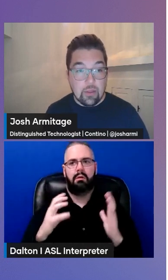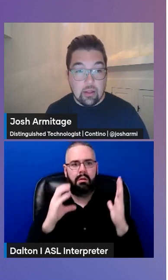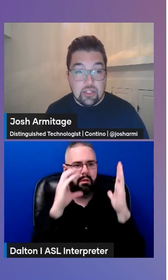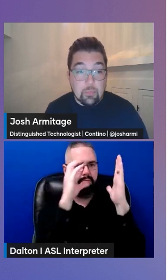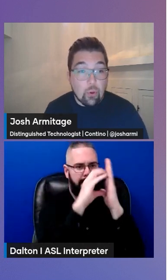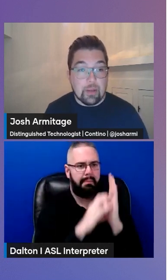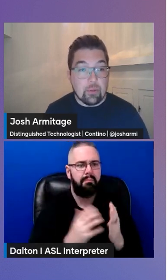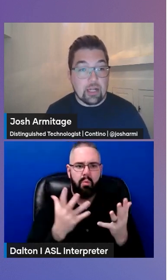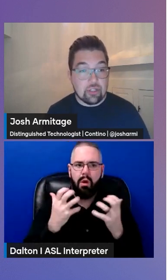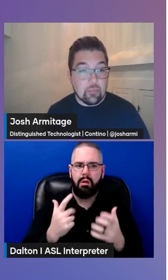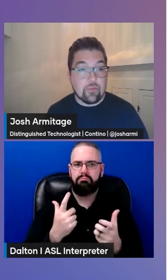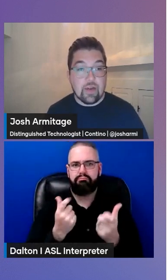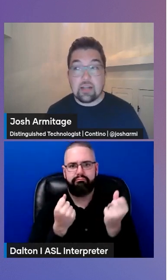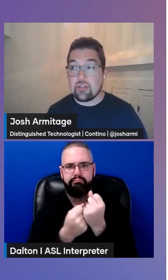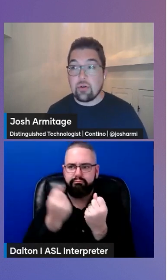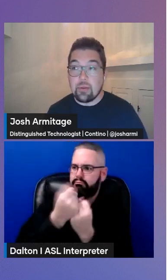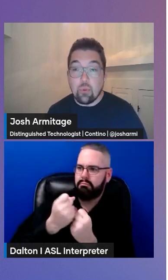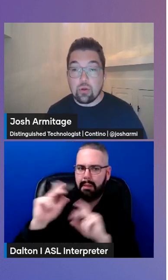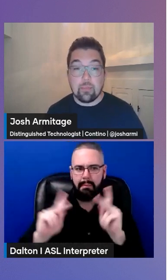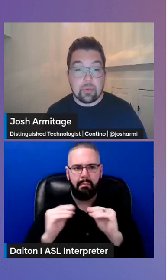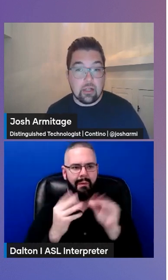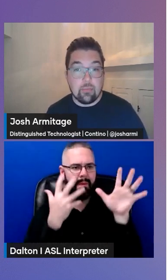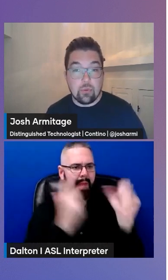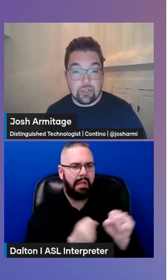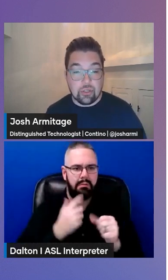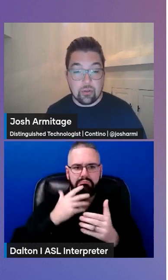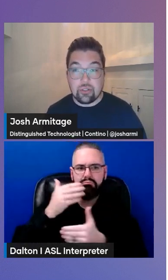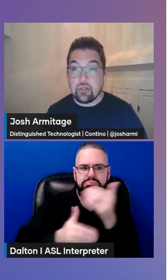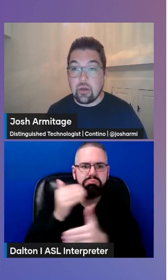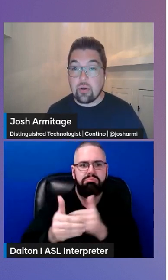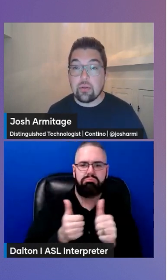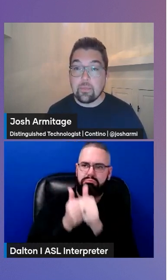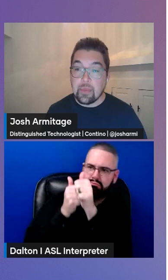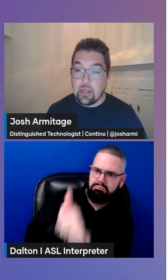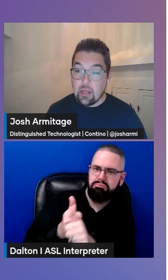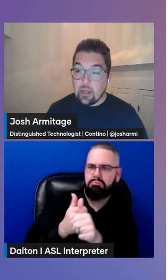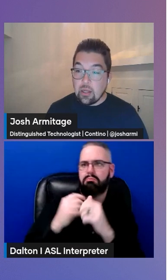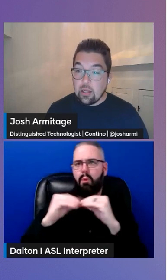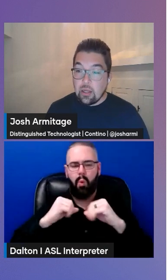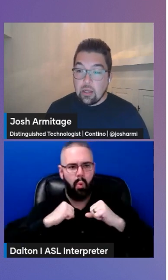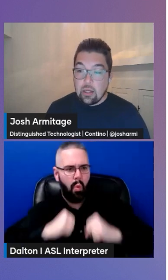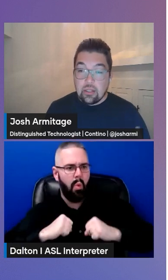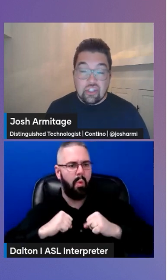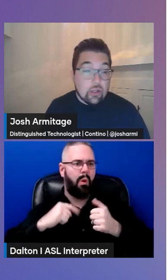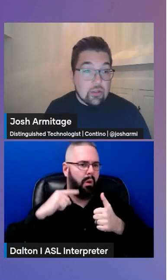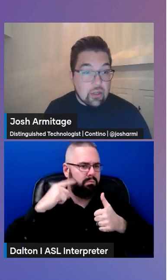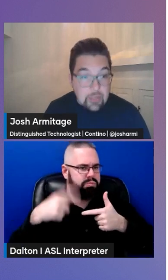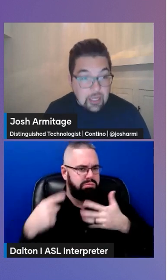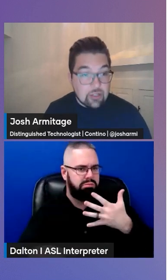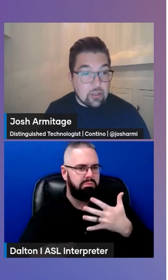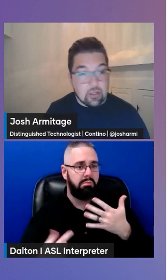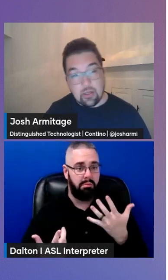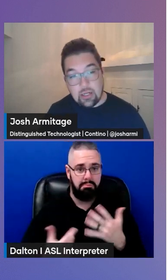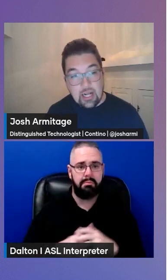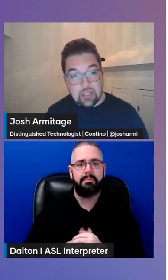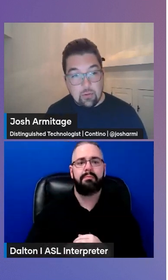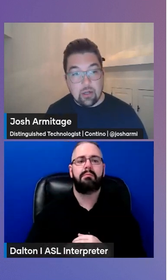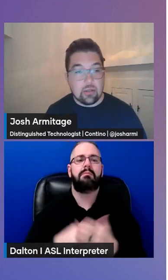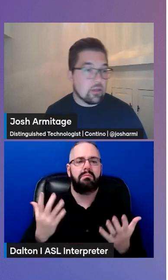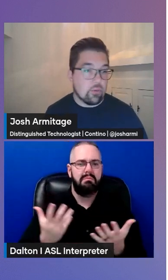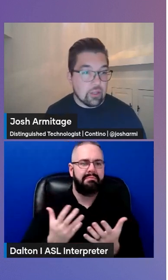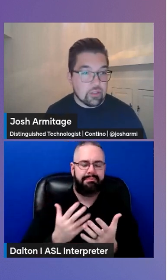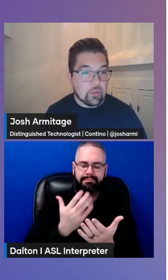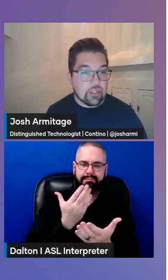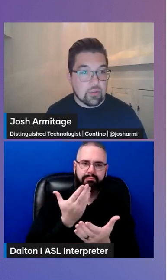to support people actually move faster and be more compliant and more secure as you go. Solid documentation, classic